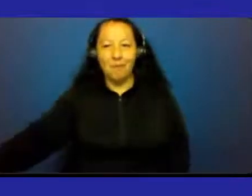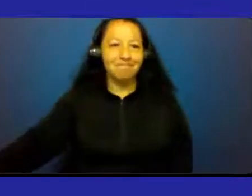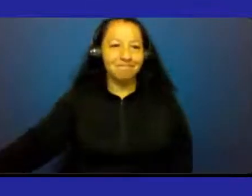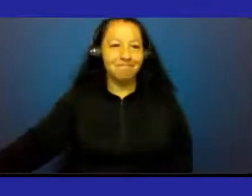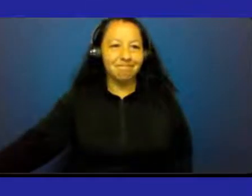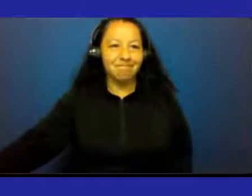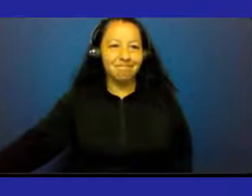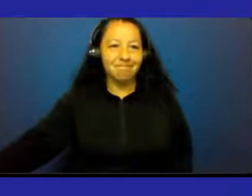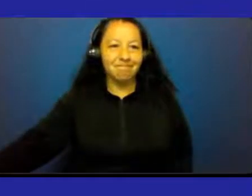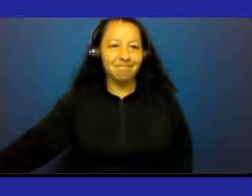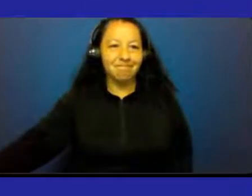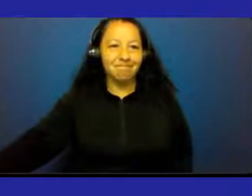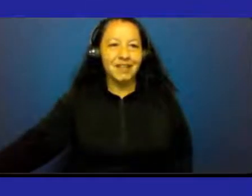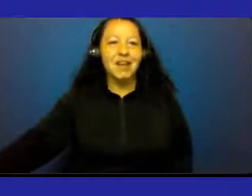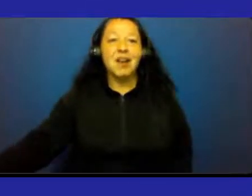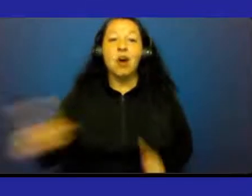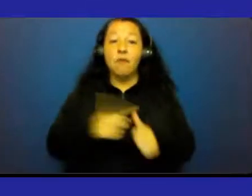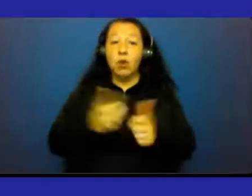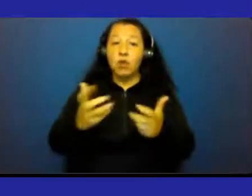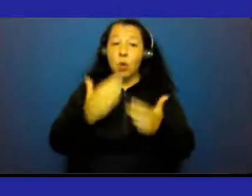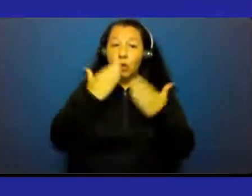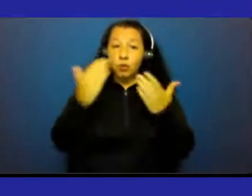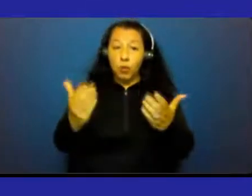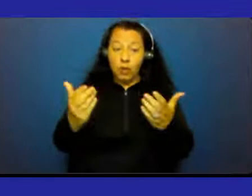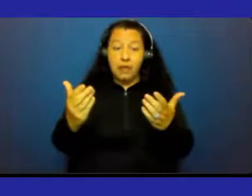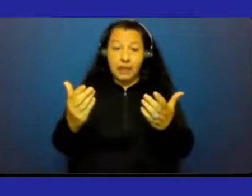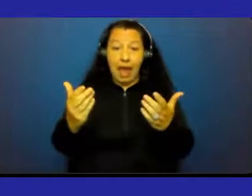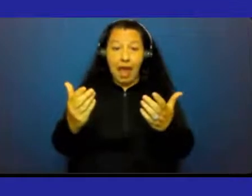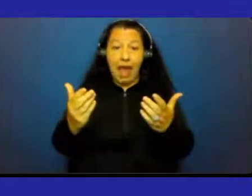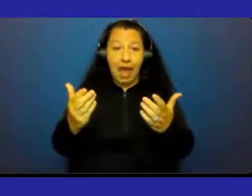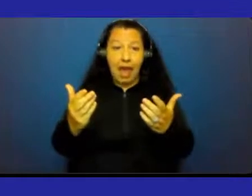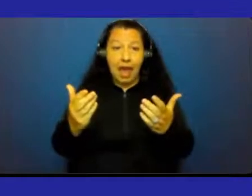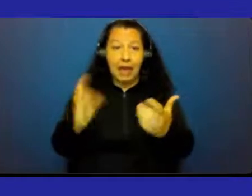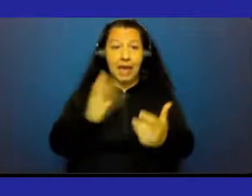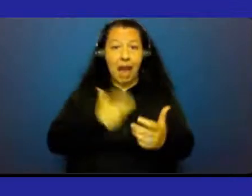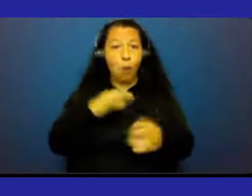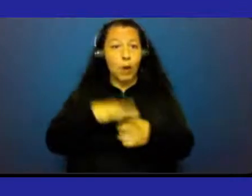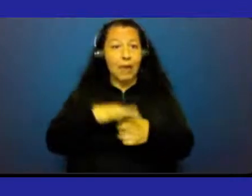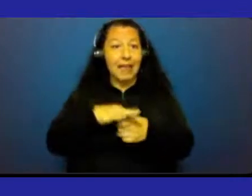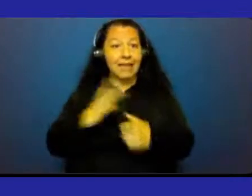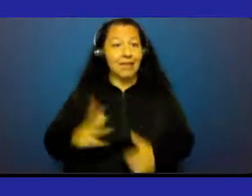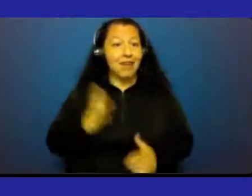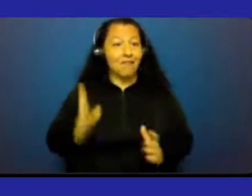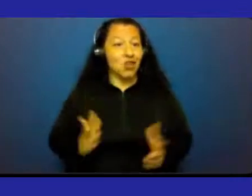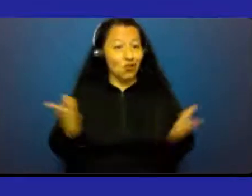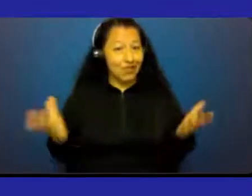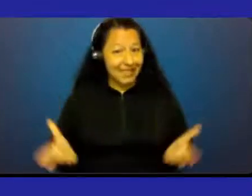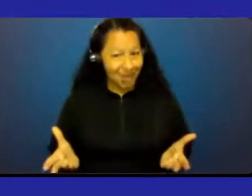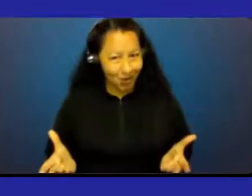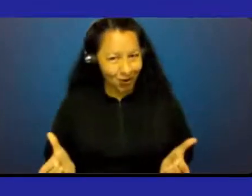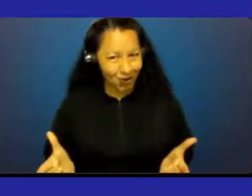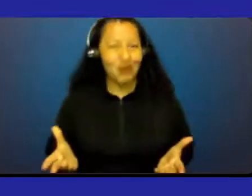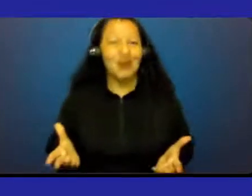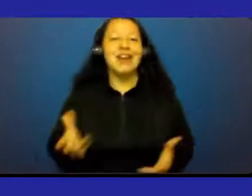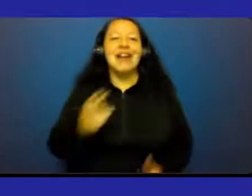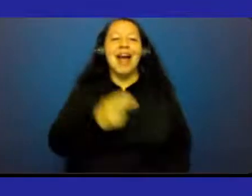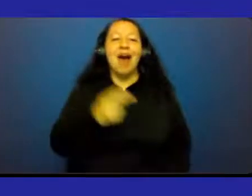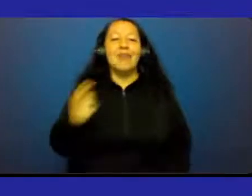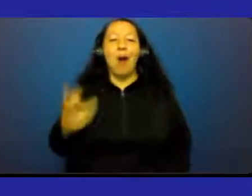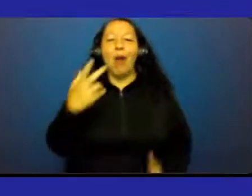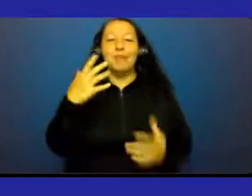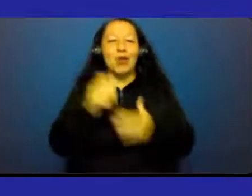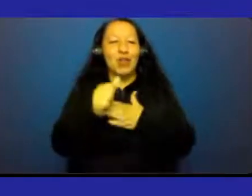First of all, I want to thank the elected officials present, the health and hospitals